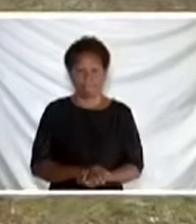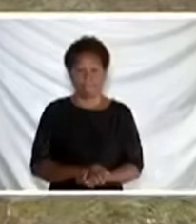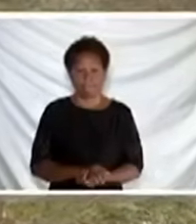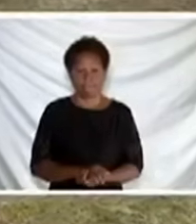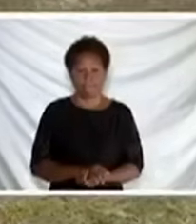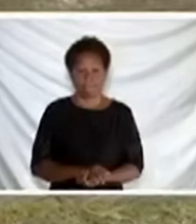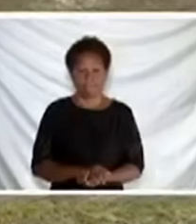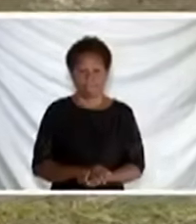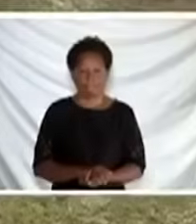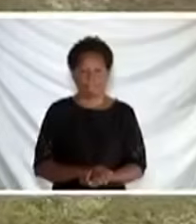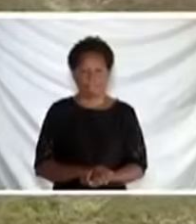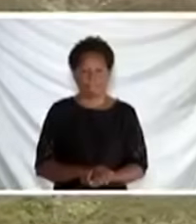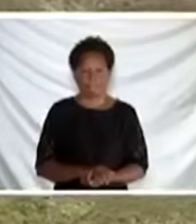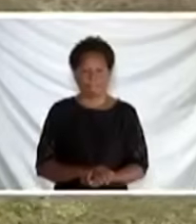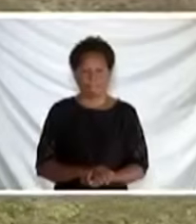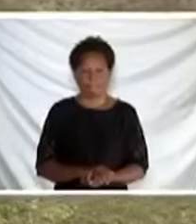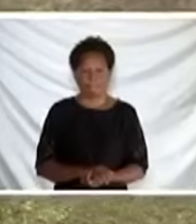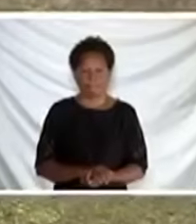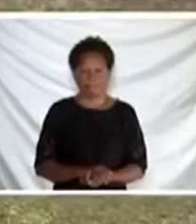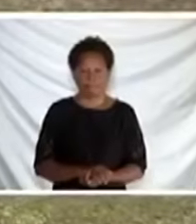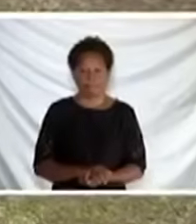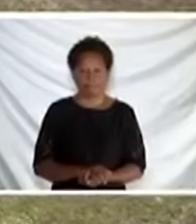Right. Shut.